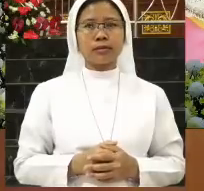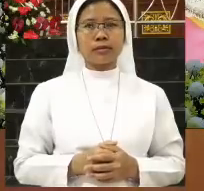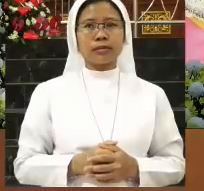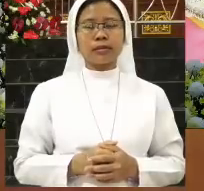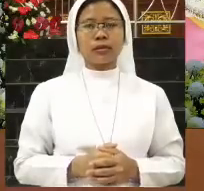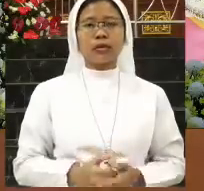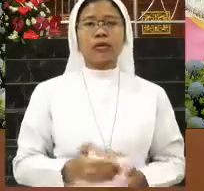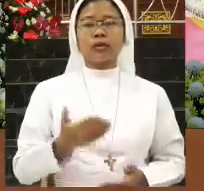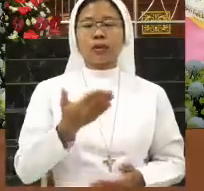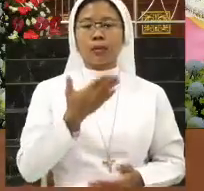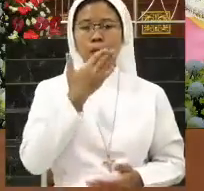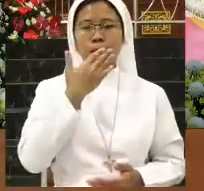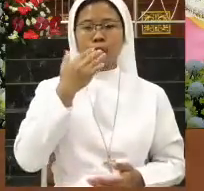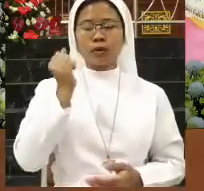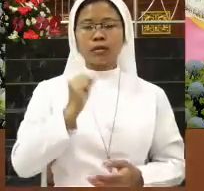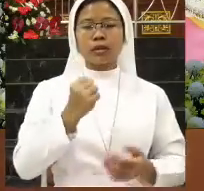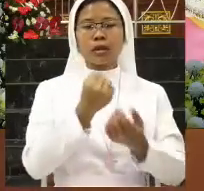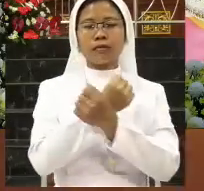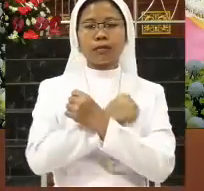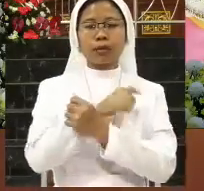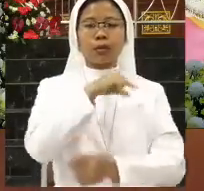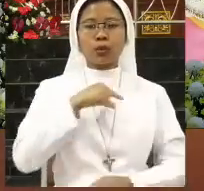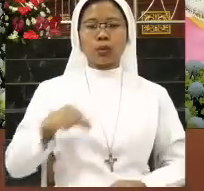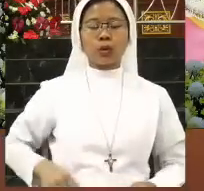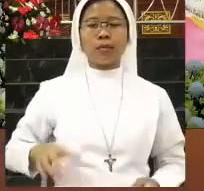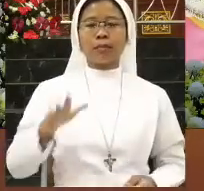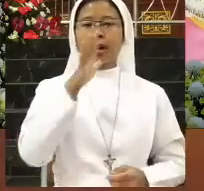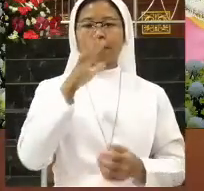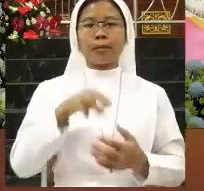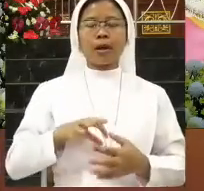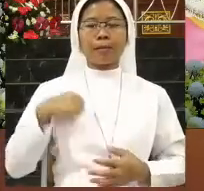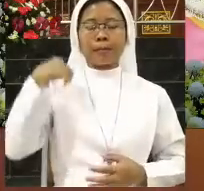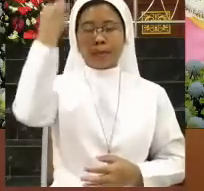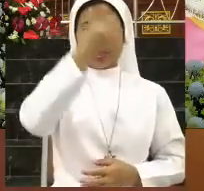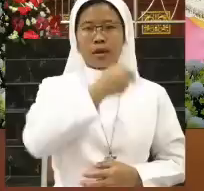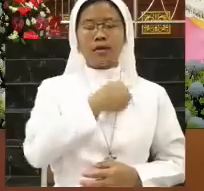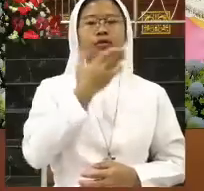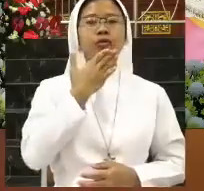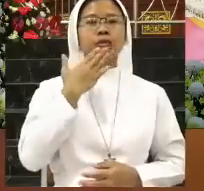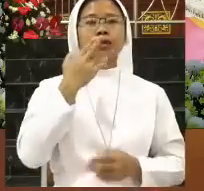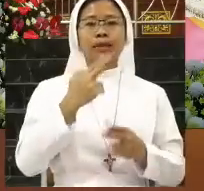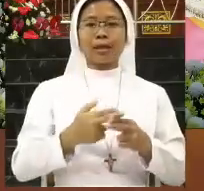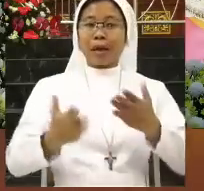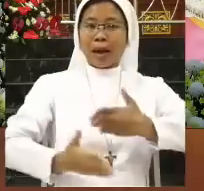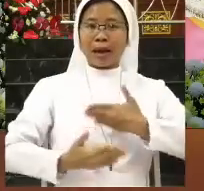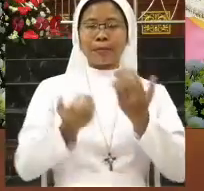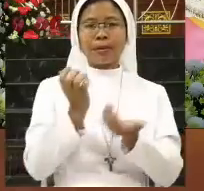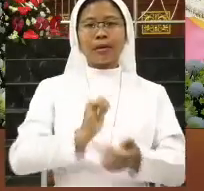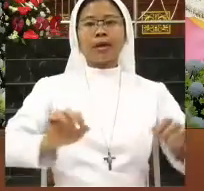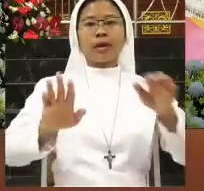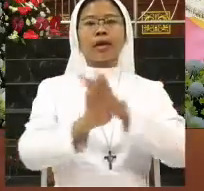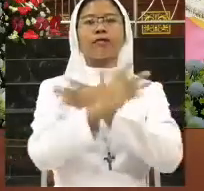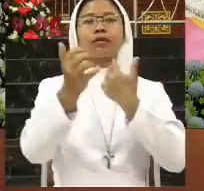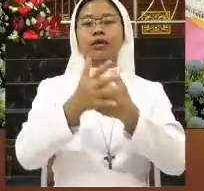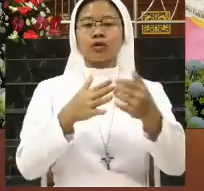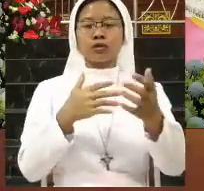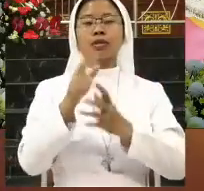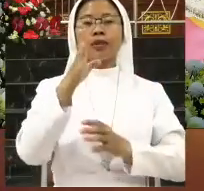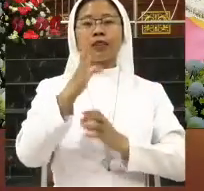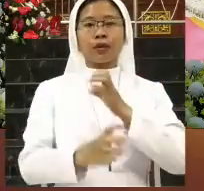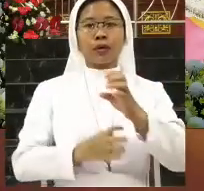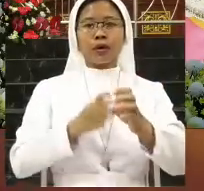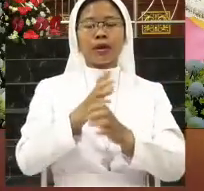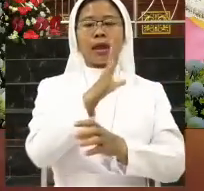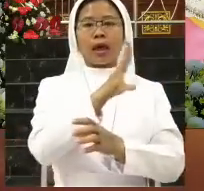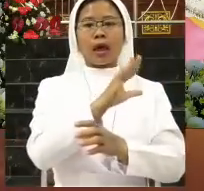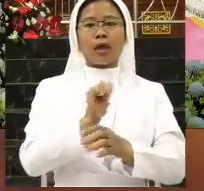O most lovable Queen and Mother Mary, whose sweet name gladdens the heavens, consoles the earth, and